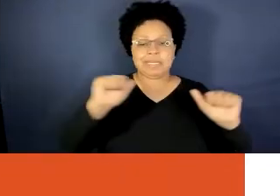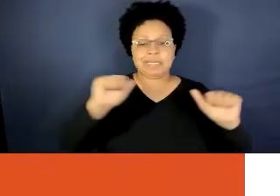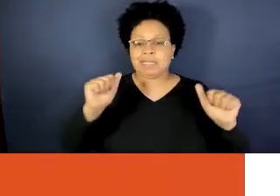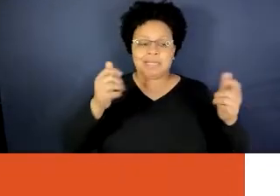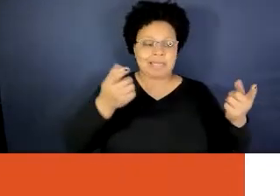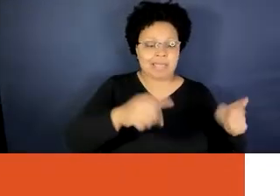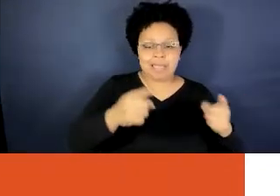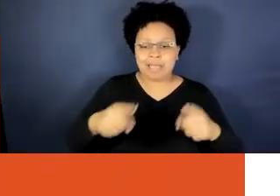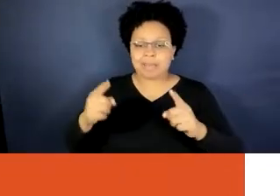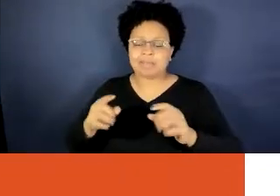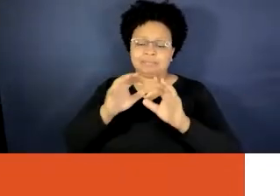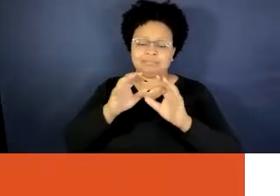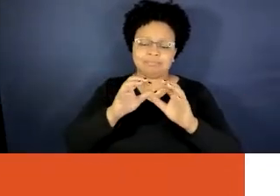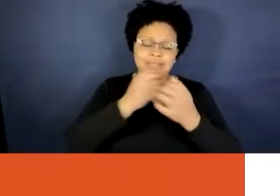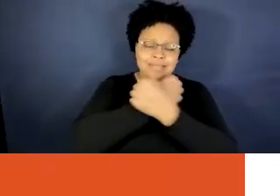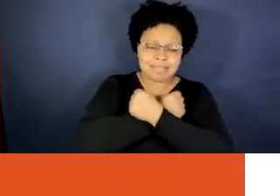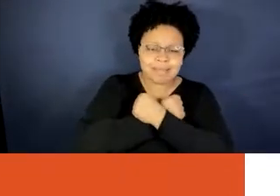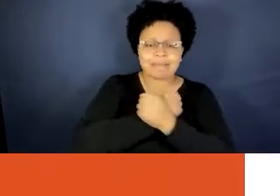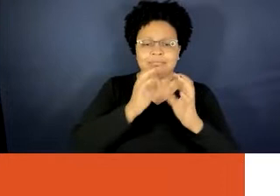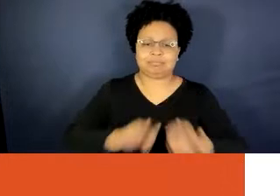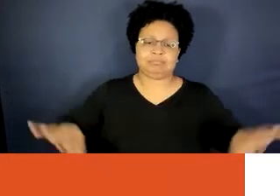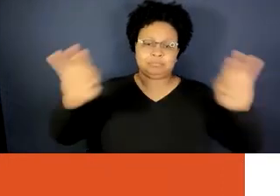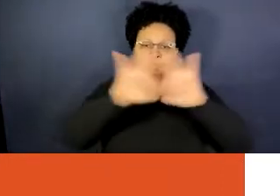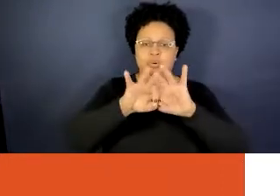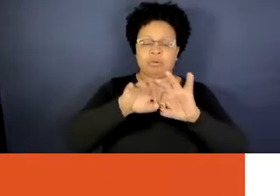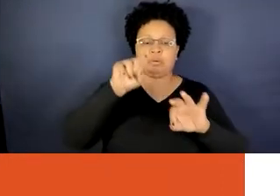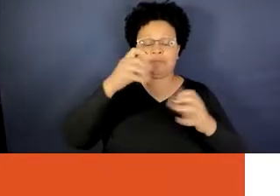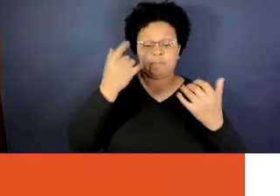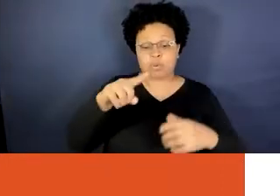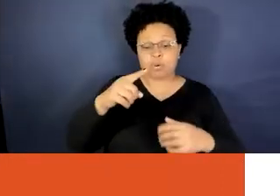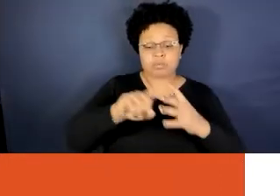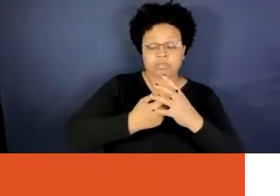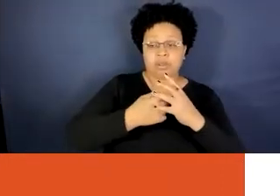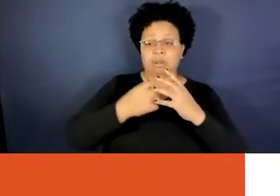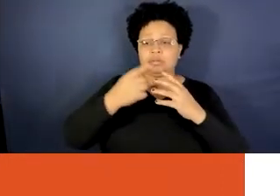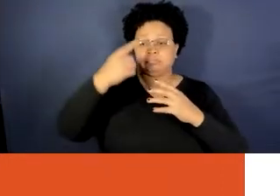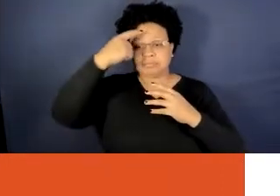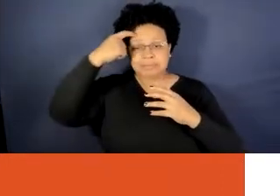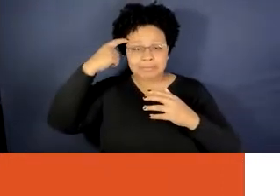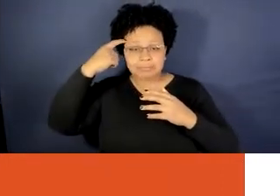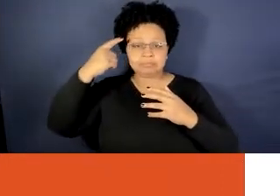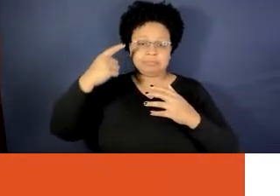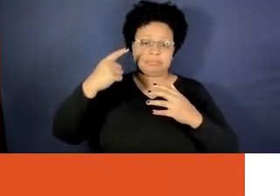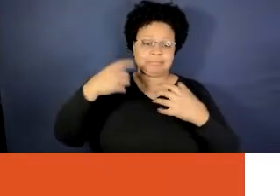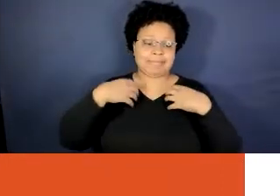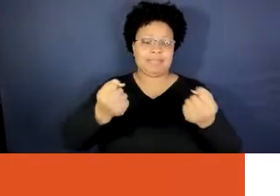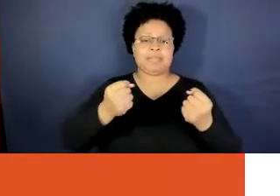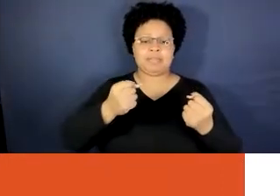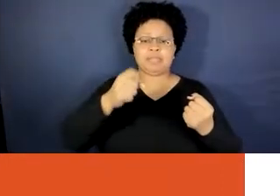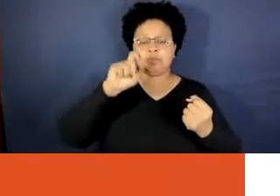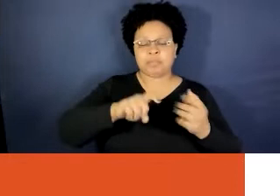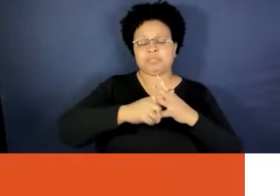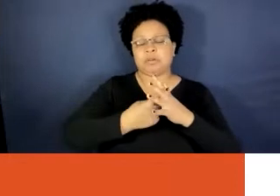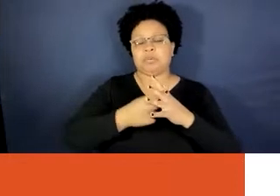to start healing from trauma, we have to reverse the rewiring of the limbic system of the brain that keeps a person